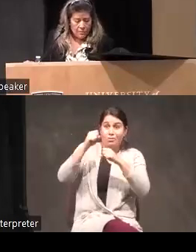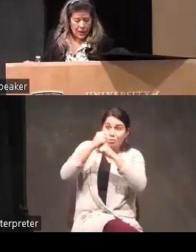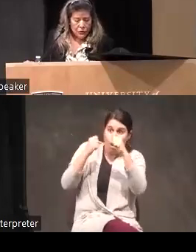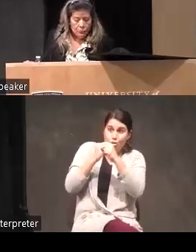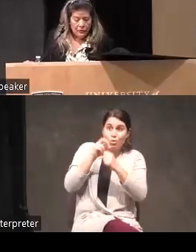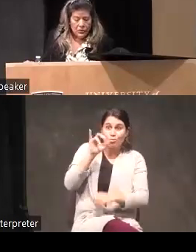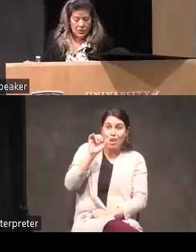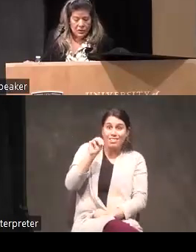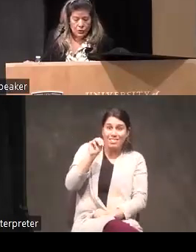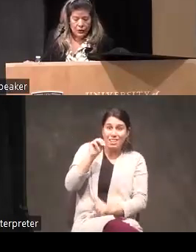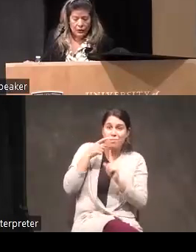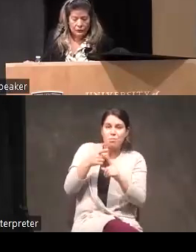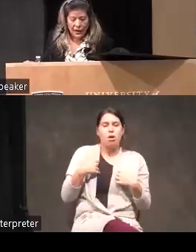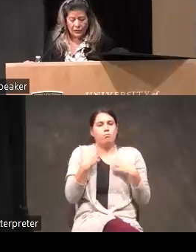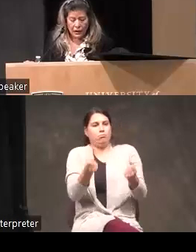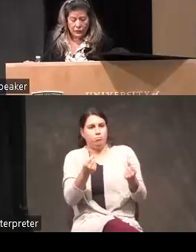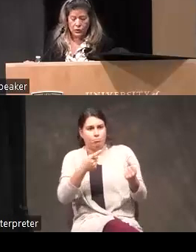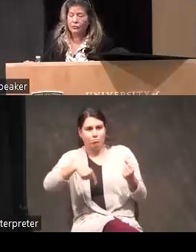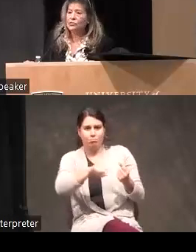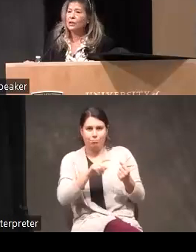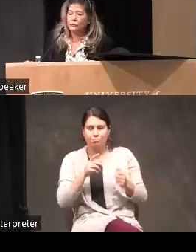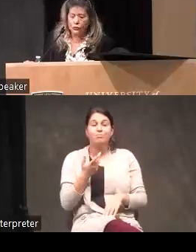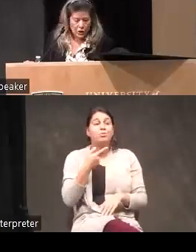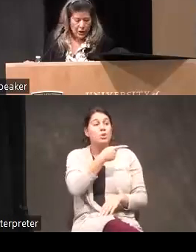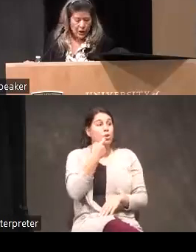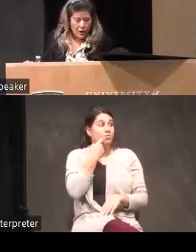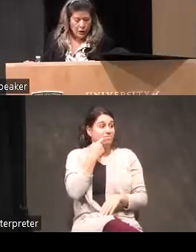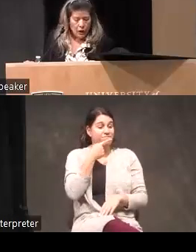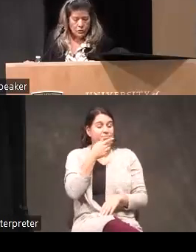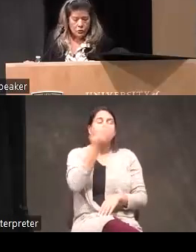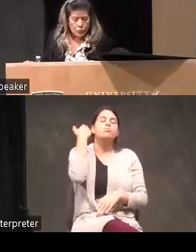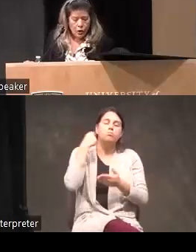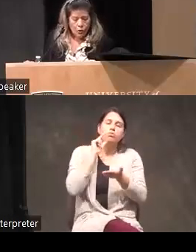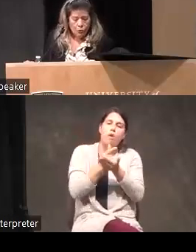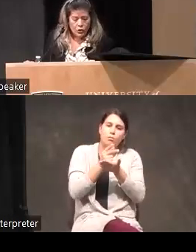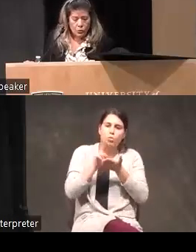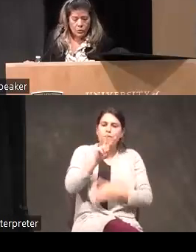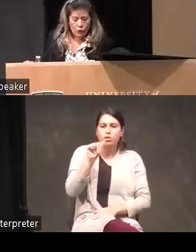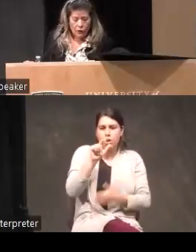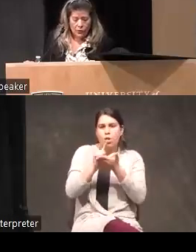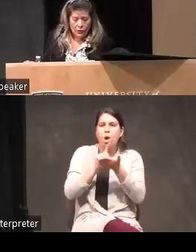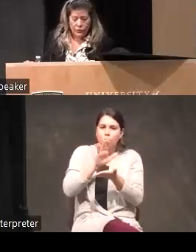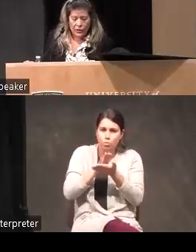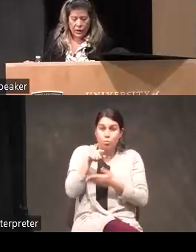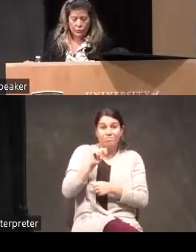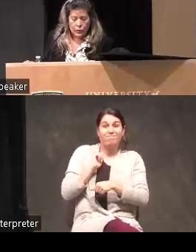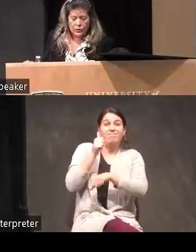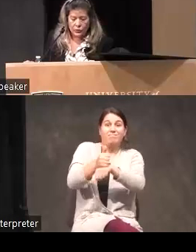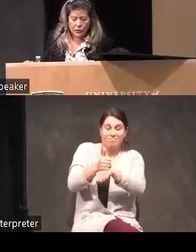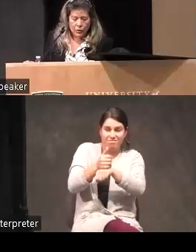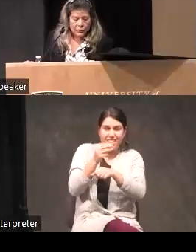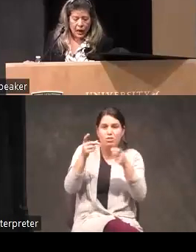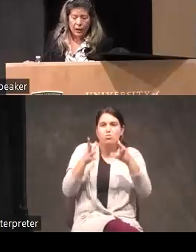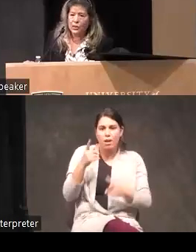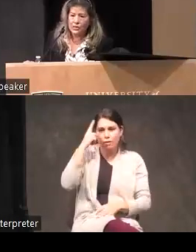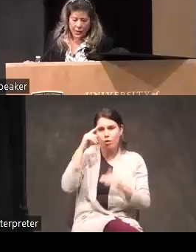Dean Matthew previously served on the faculty of the University of Virginia Law School, where she was co-founder and inaugural